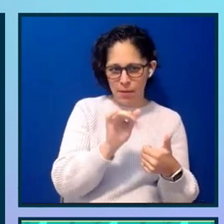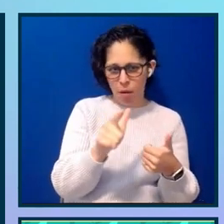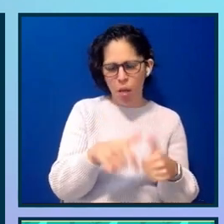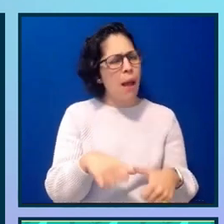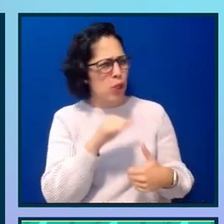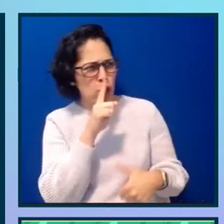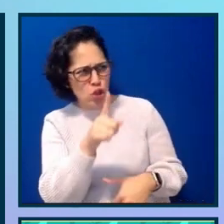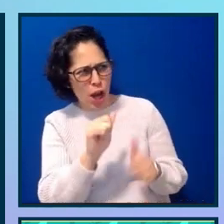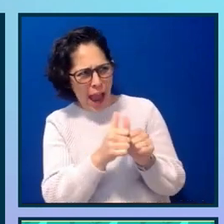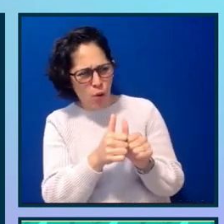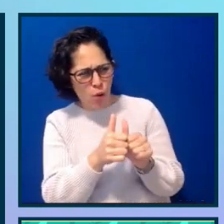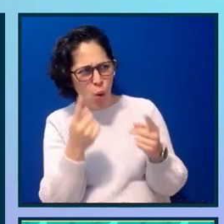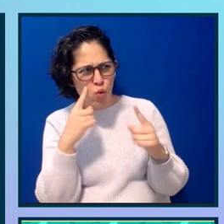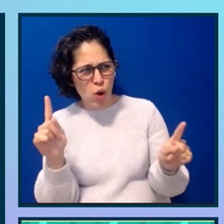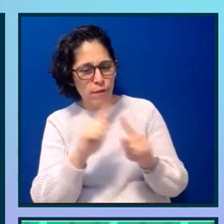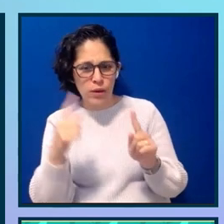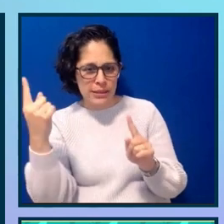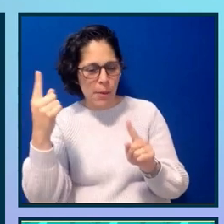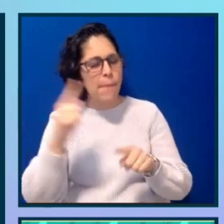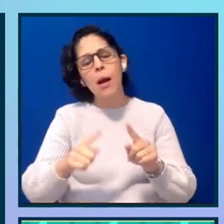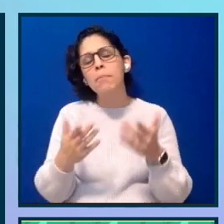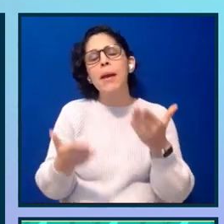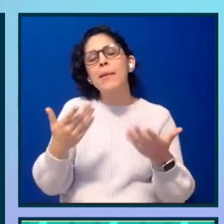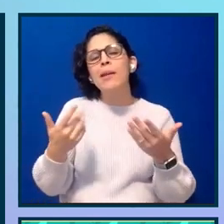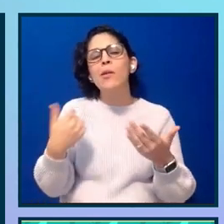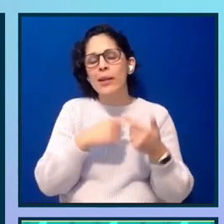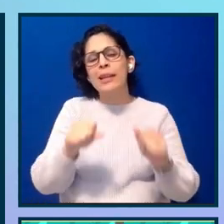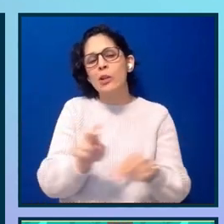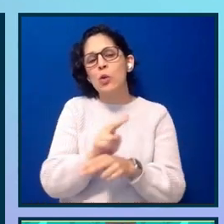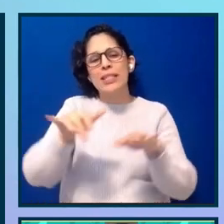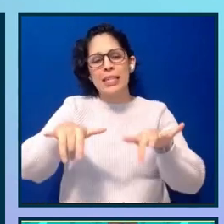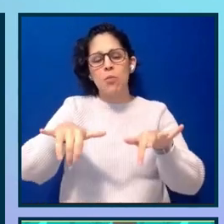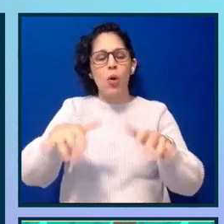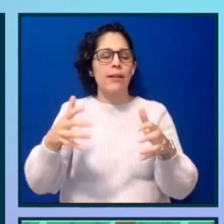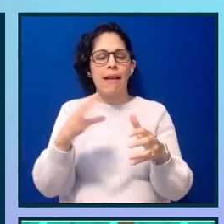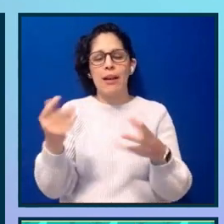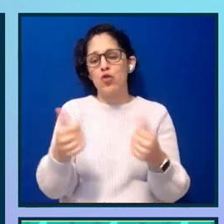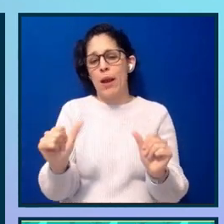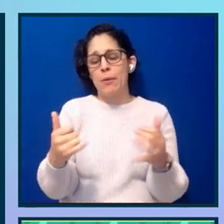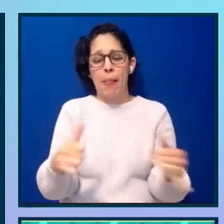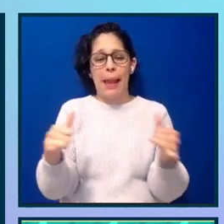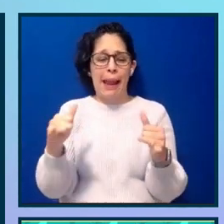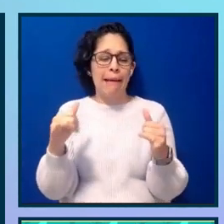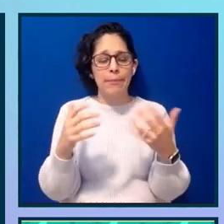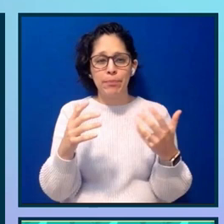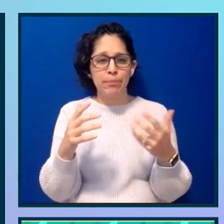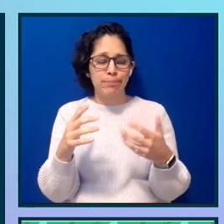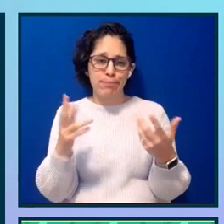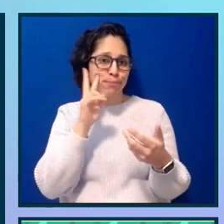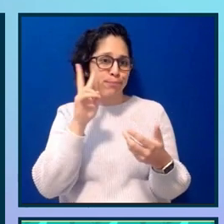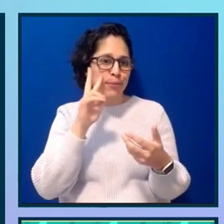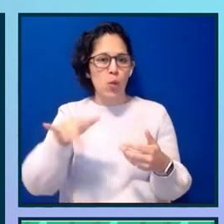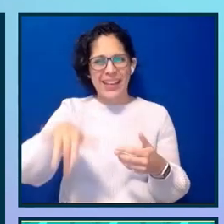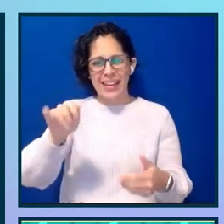for a screen reader, but maybe we can still play with a keyboard and sort of explore. Who knows? So let's activate that.